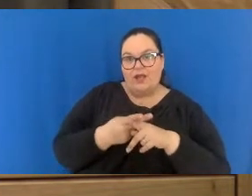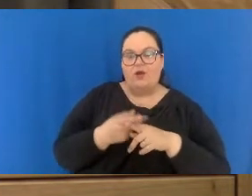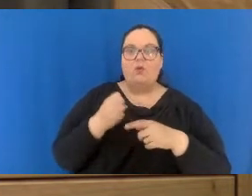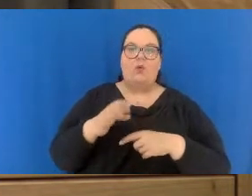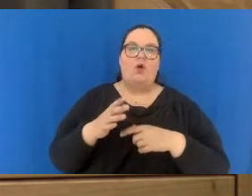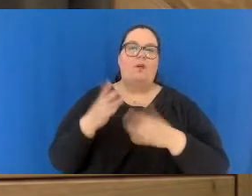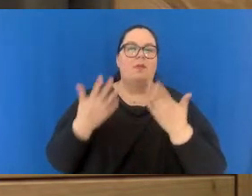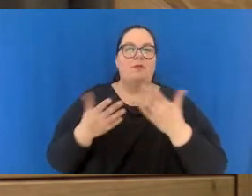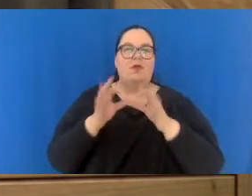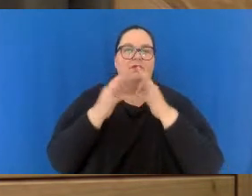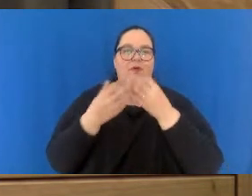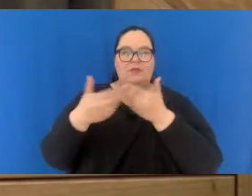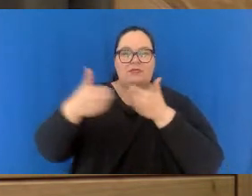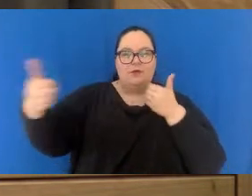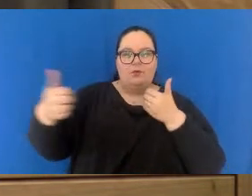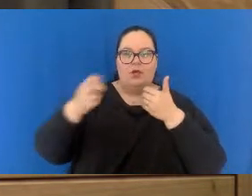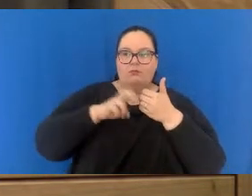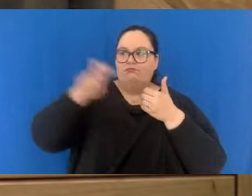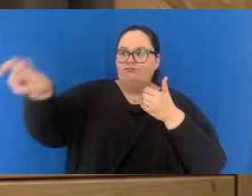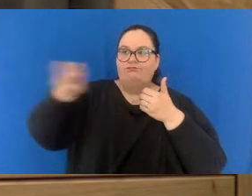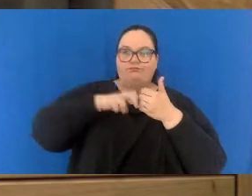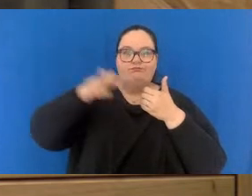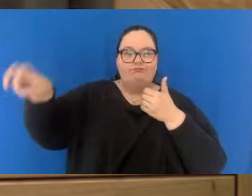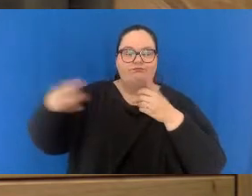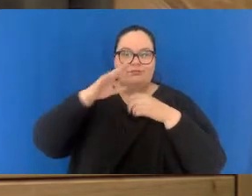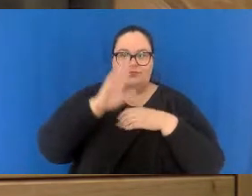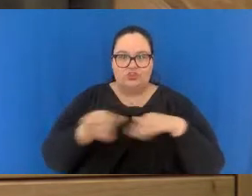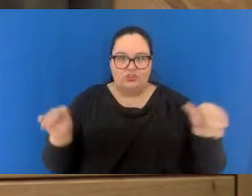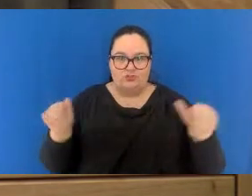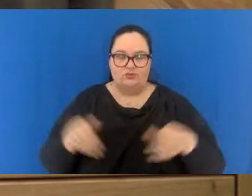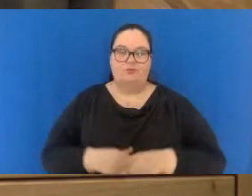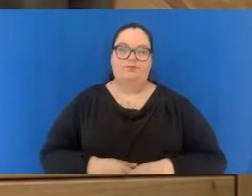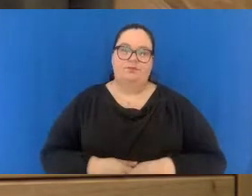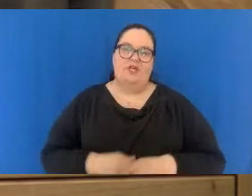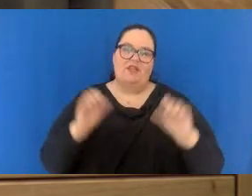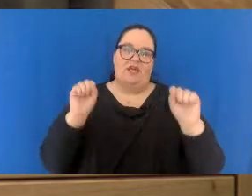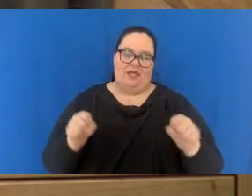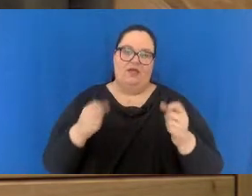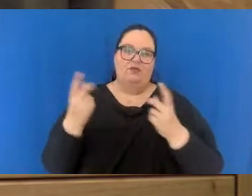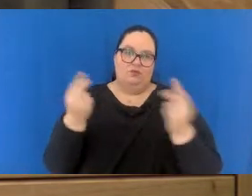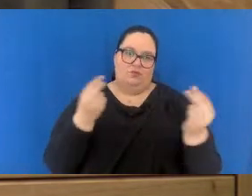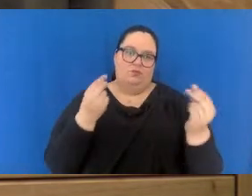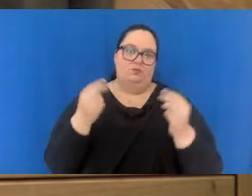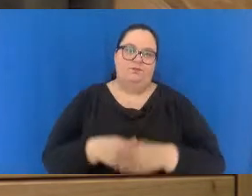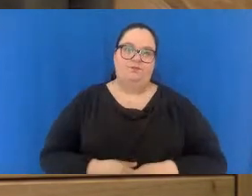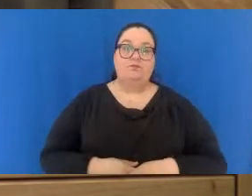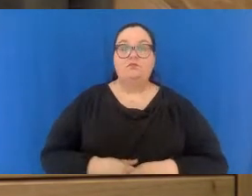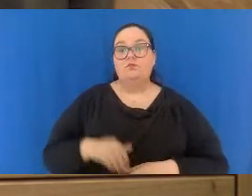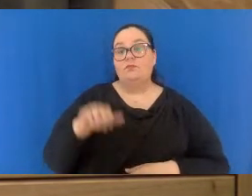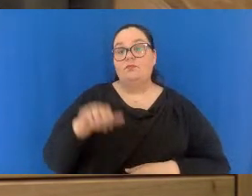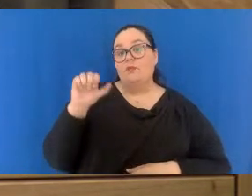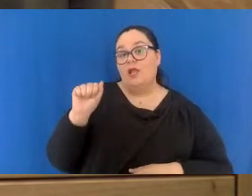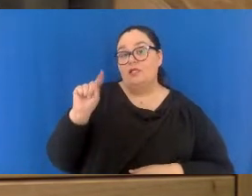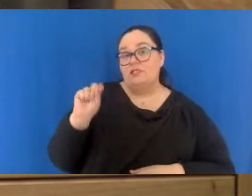arrangements. Groomed, managed trails for ATV or snowmobiles will be closed.